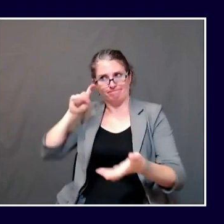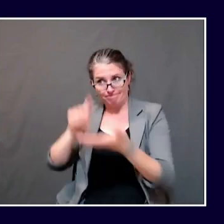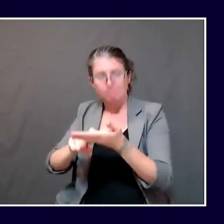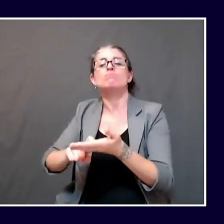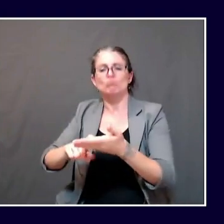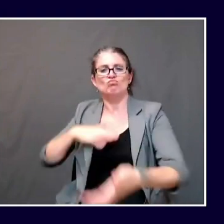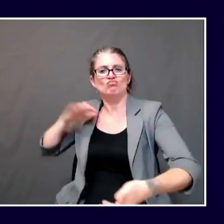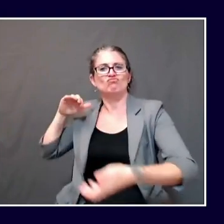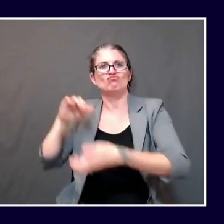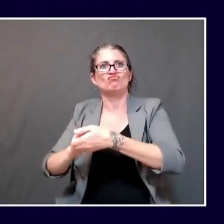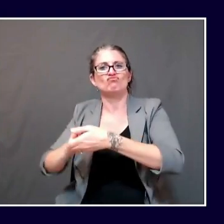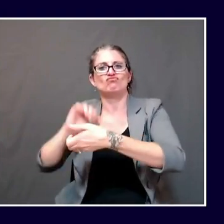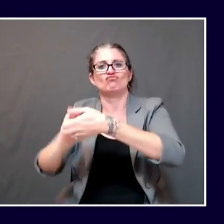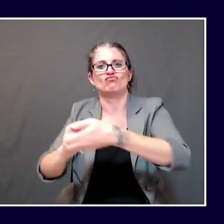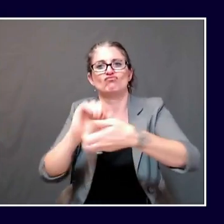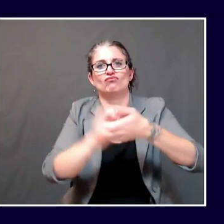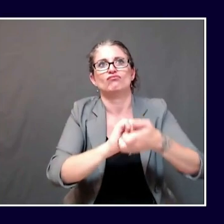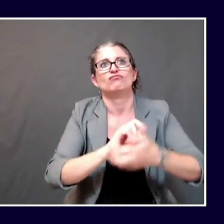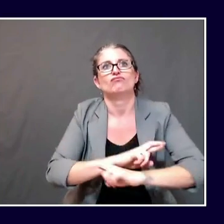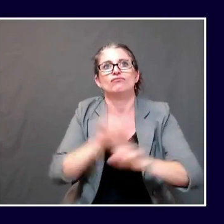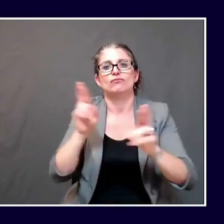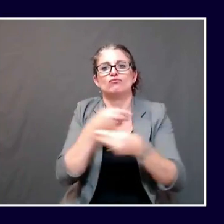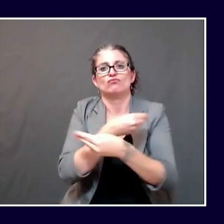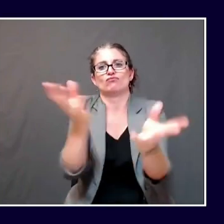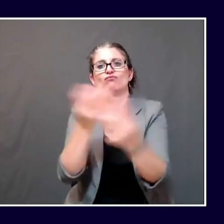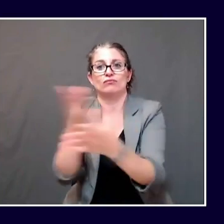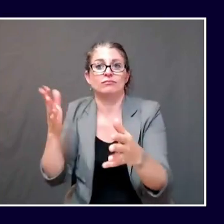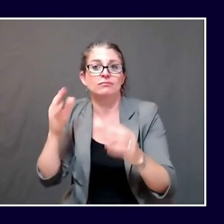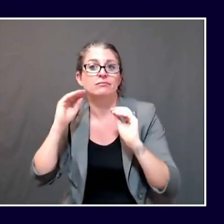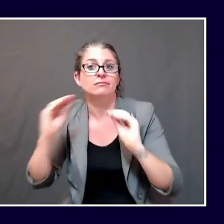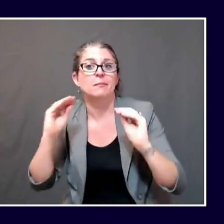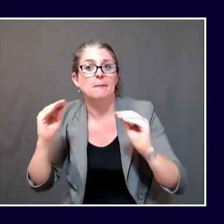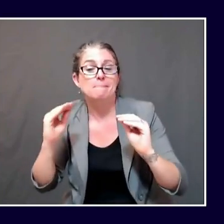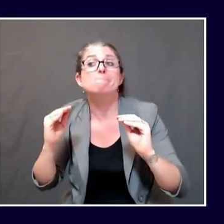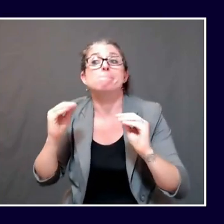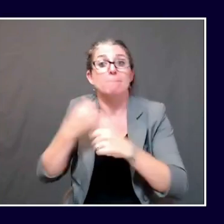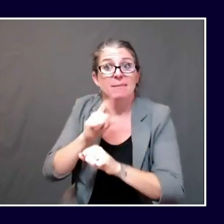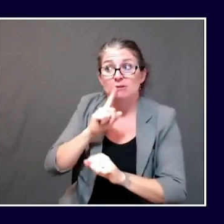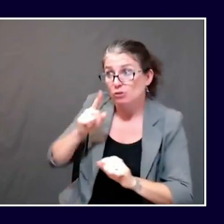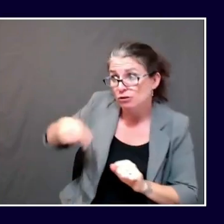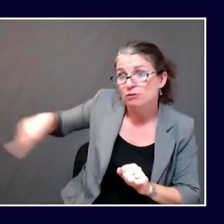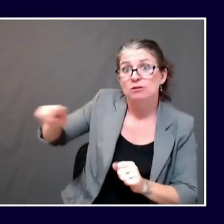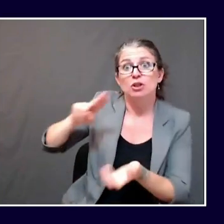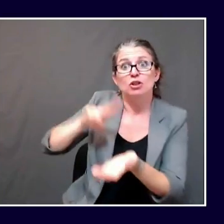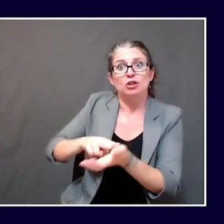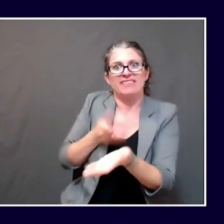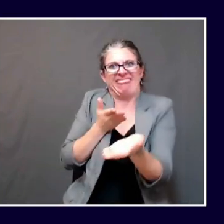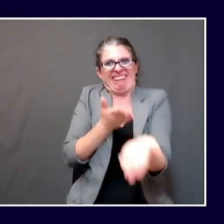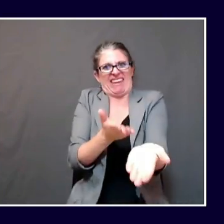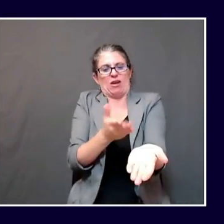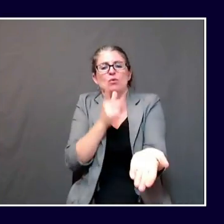congregate care settings across the state. This consultation includes on-site